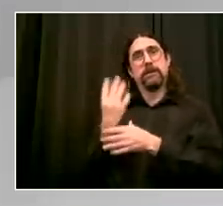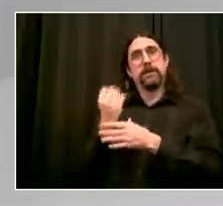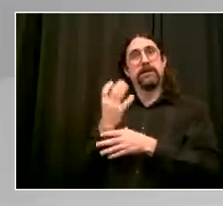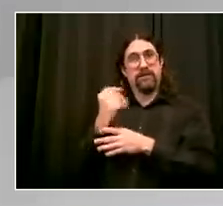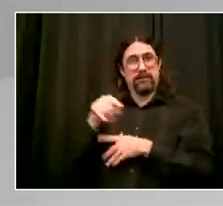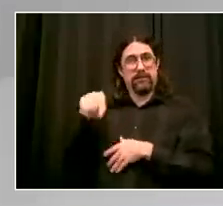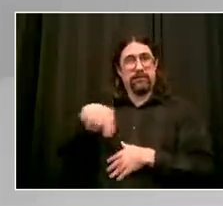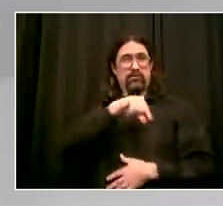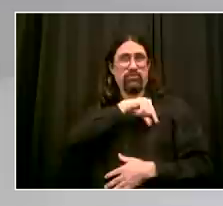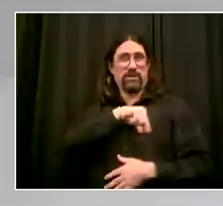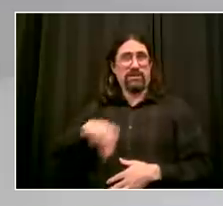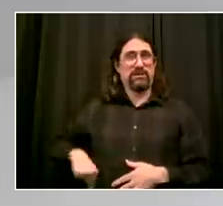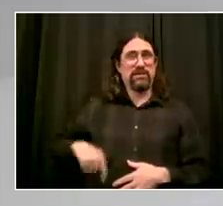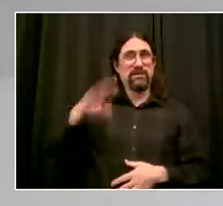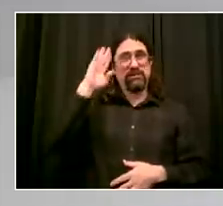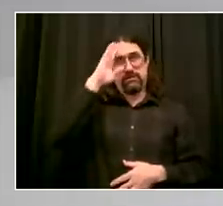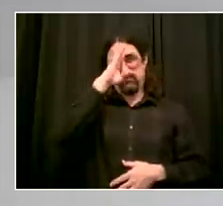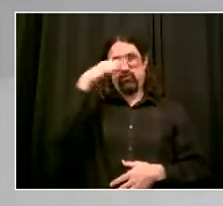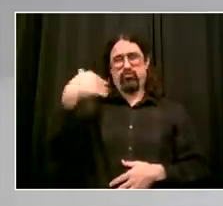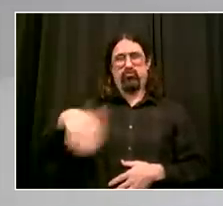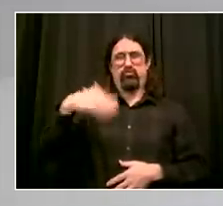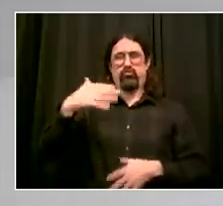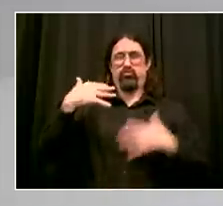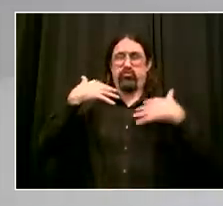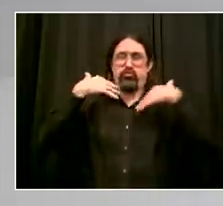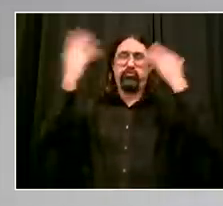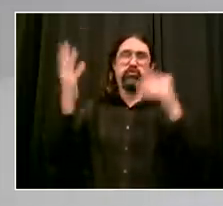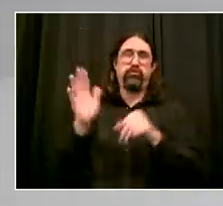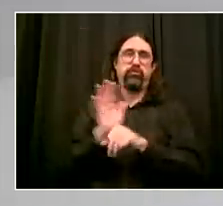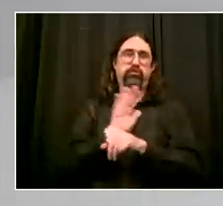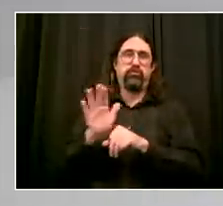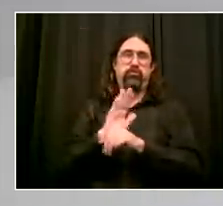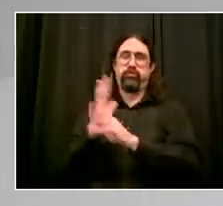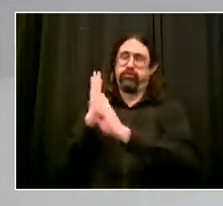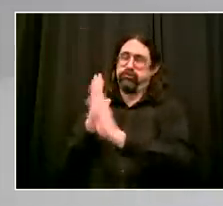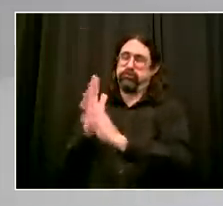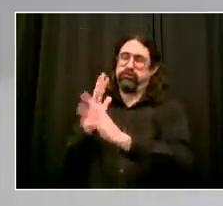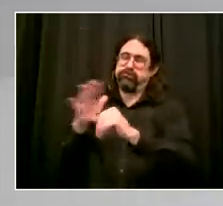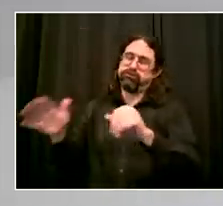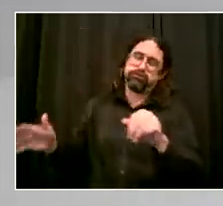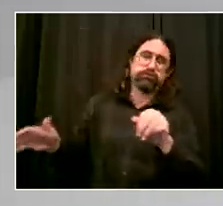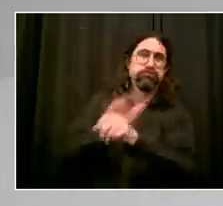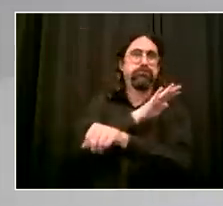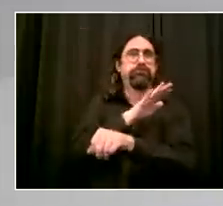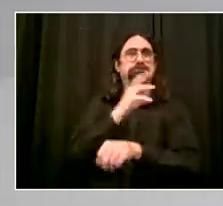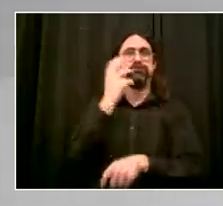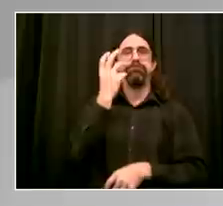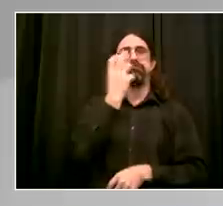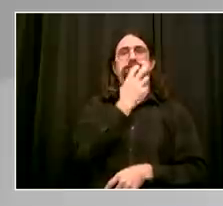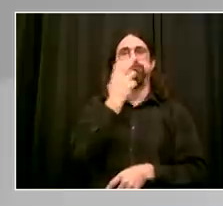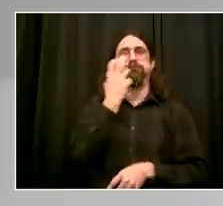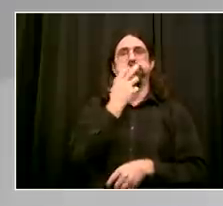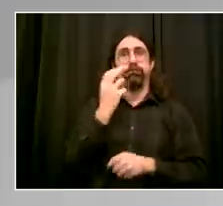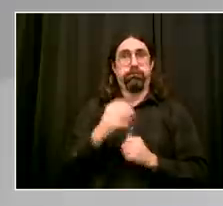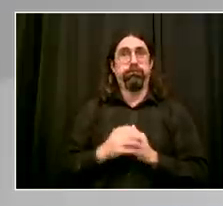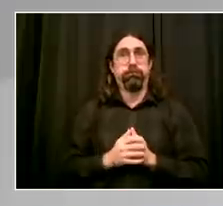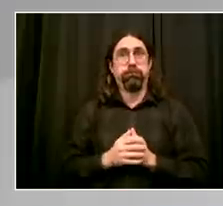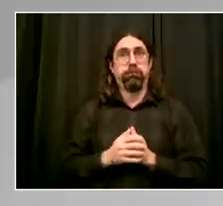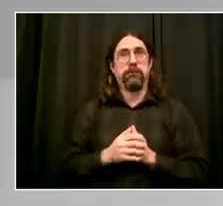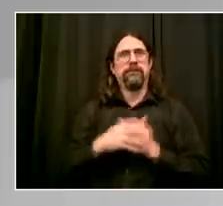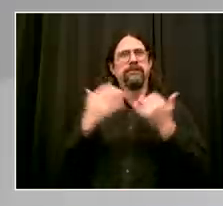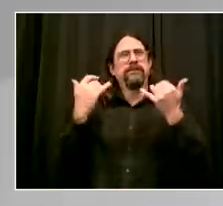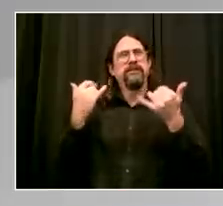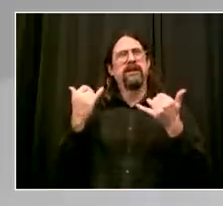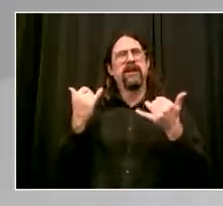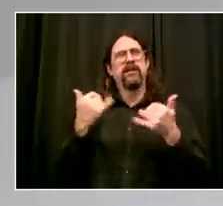So we're looking at much more as the city as a whole resource, as all of the systems as a whole resource, and I think that will make us